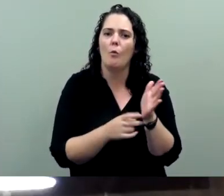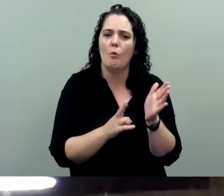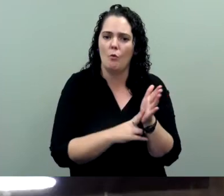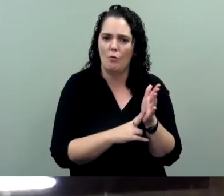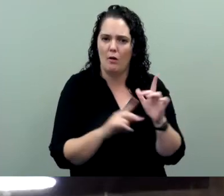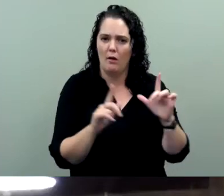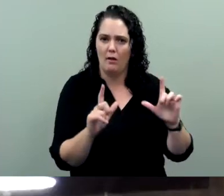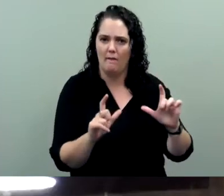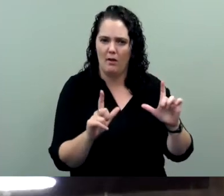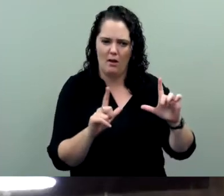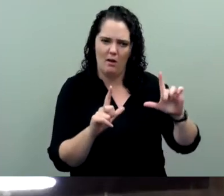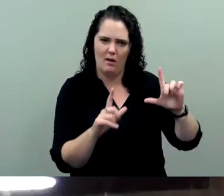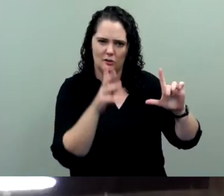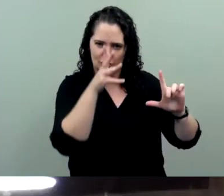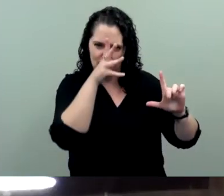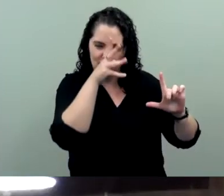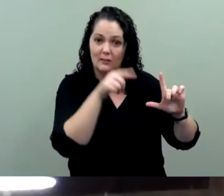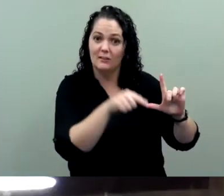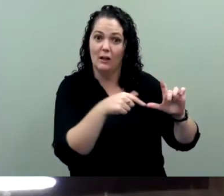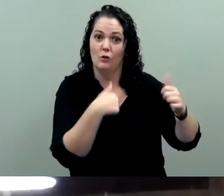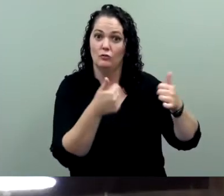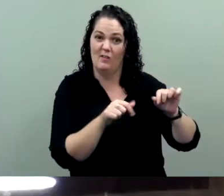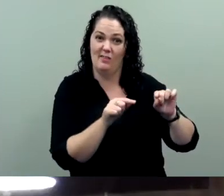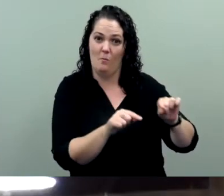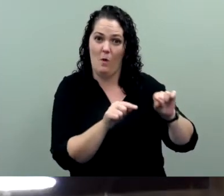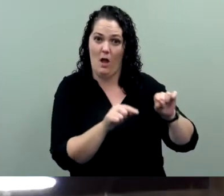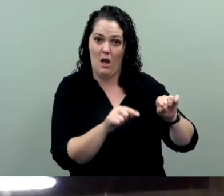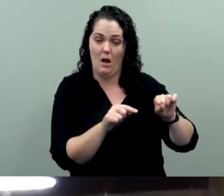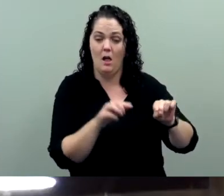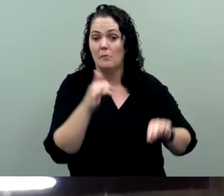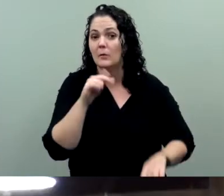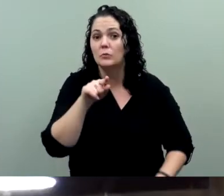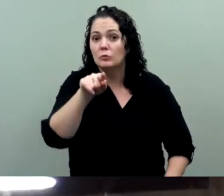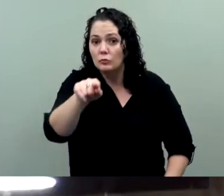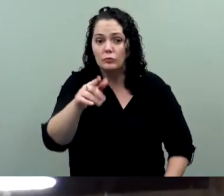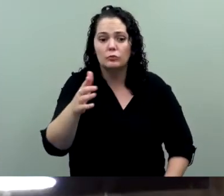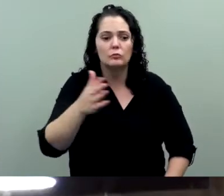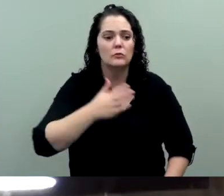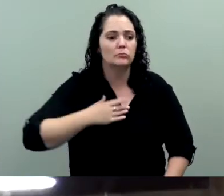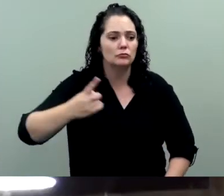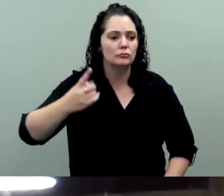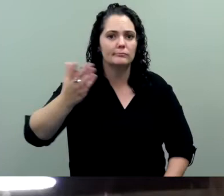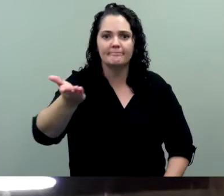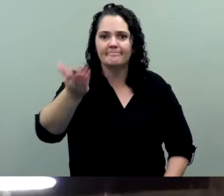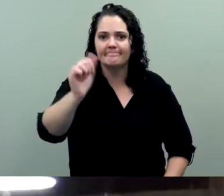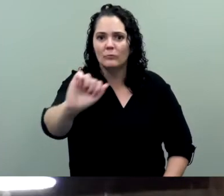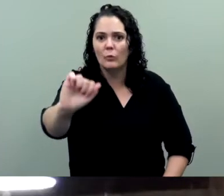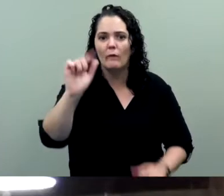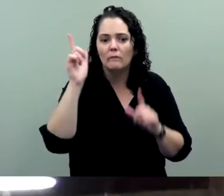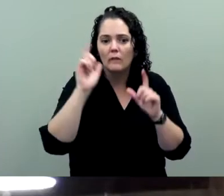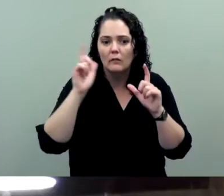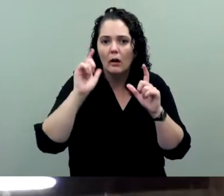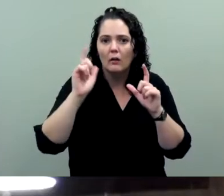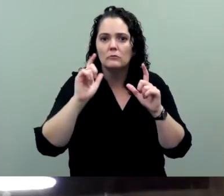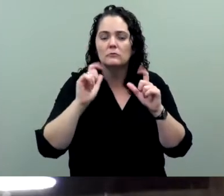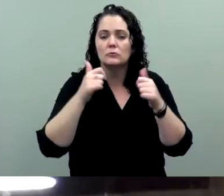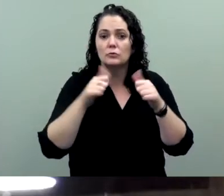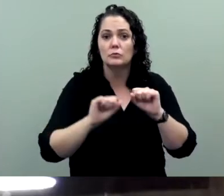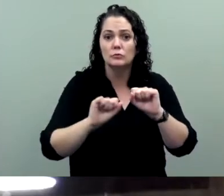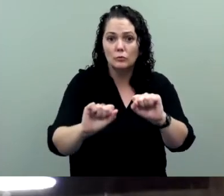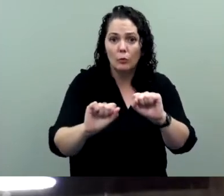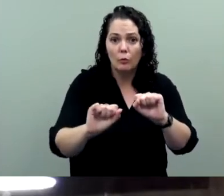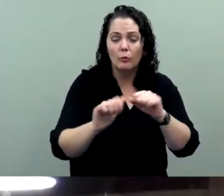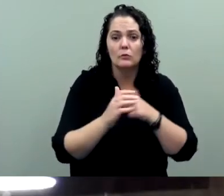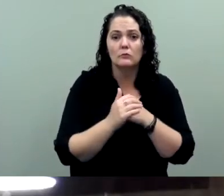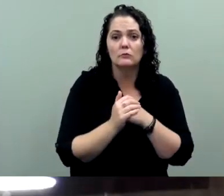screen so you can see it. But if you would like to use another photograph, if you have a portrait or a photograph at home that you'd like to use for this next drawing, use that too. But